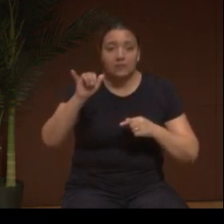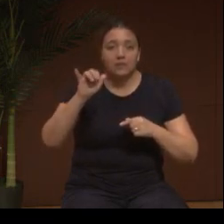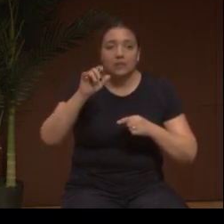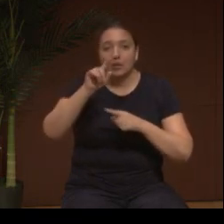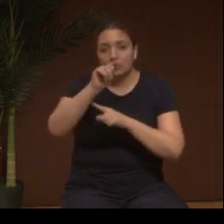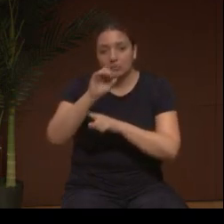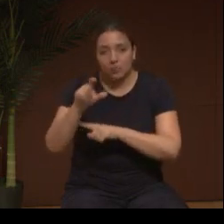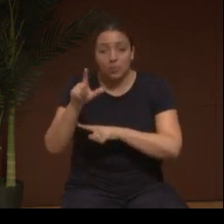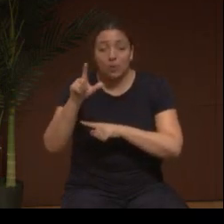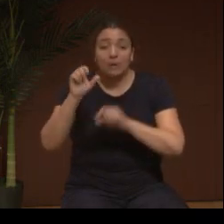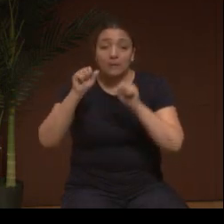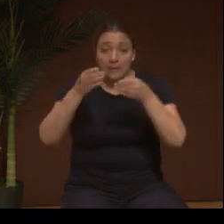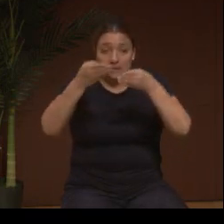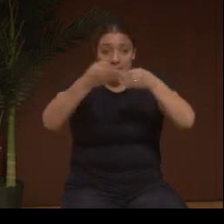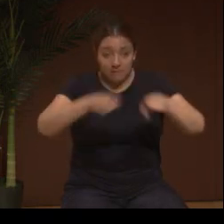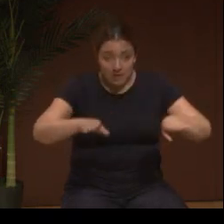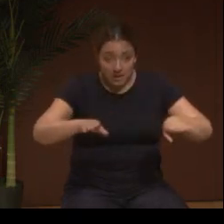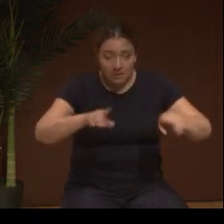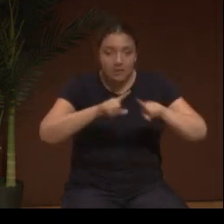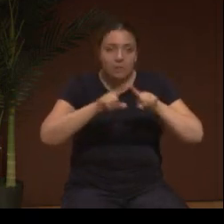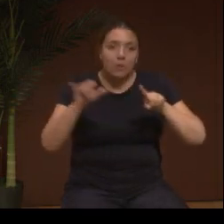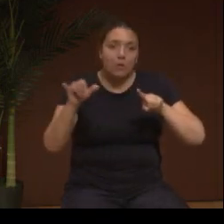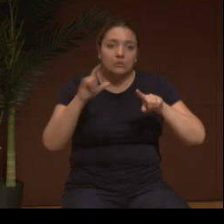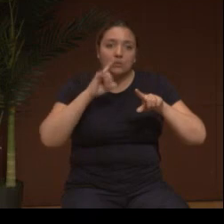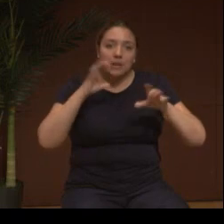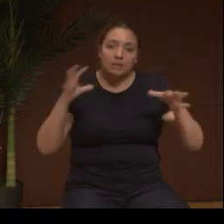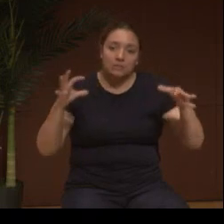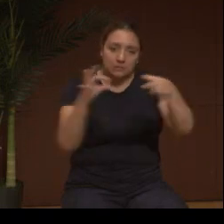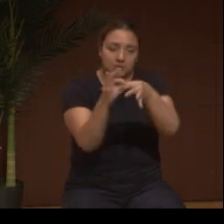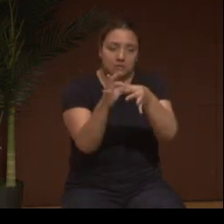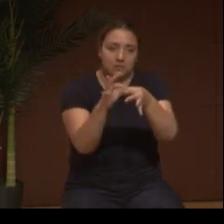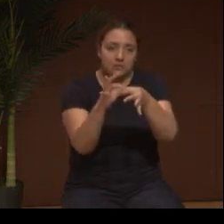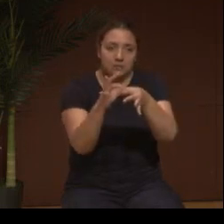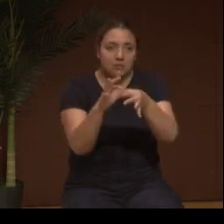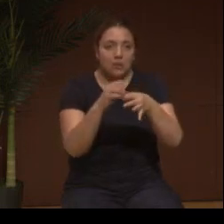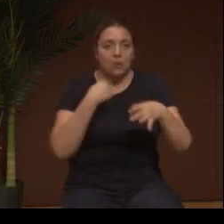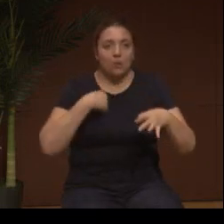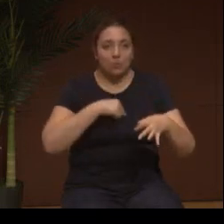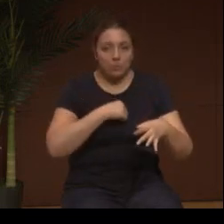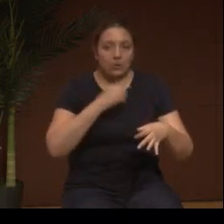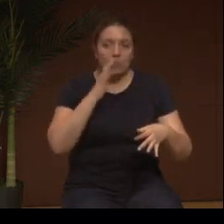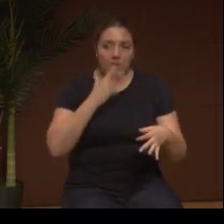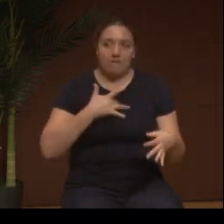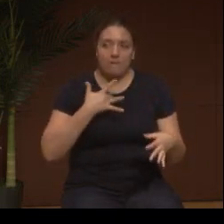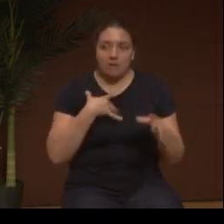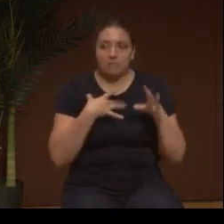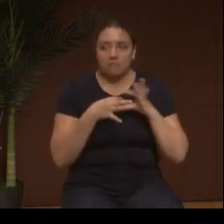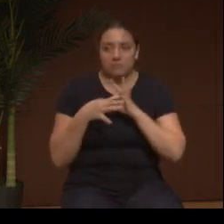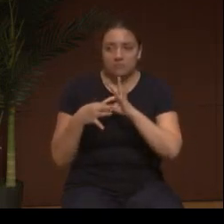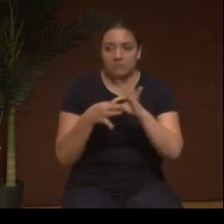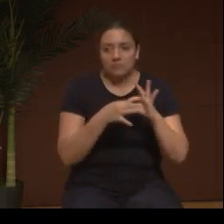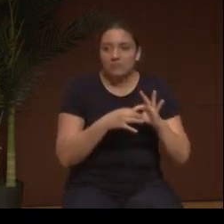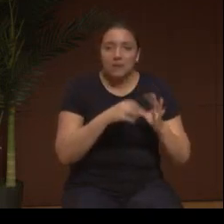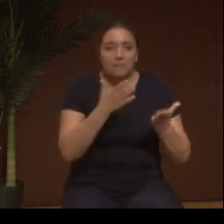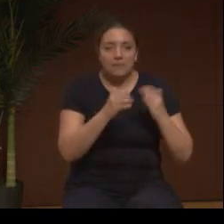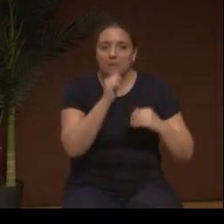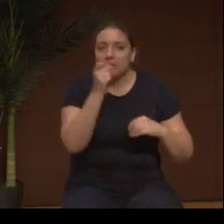that can be used to build, okay? To think of ourselves as united in ways that we might not have understood before.